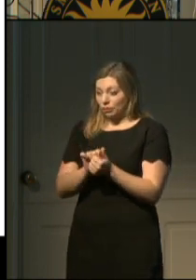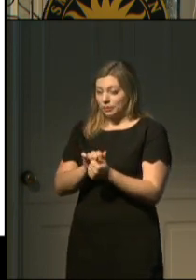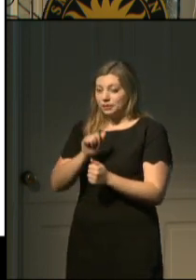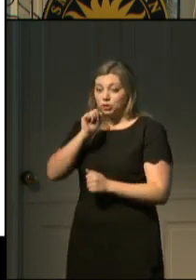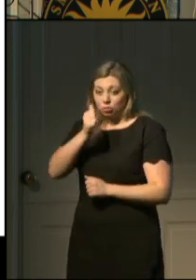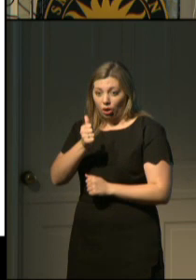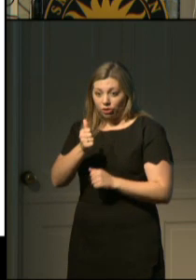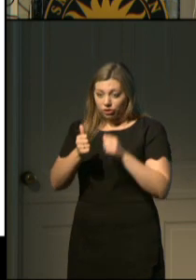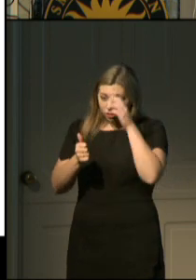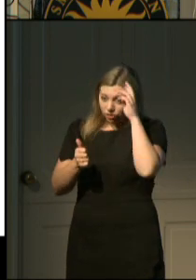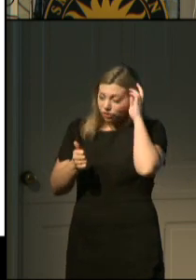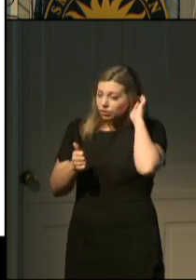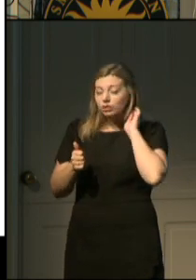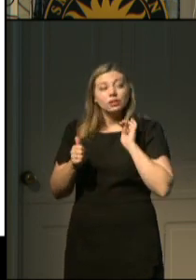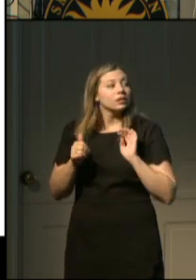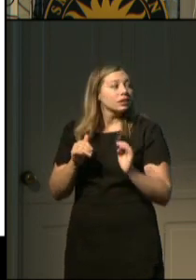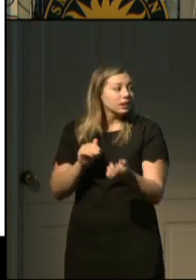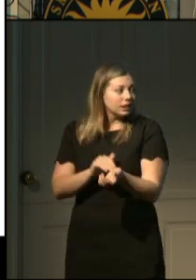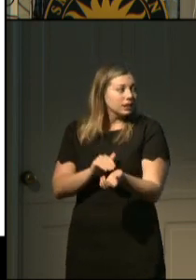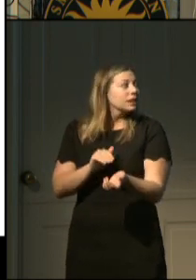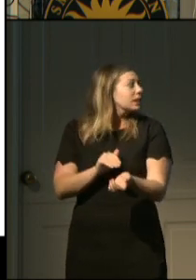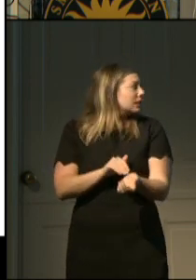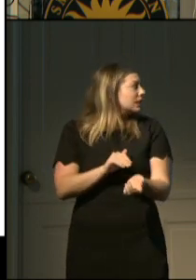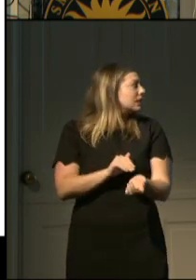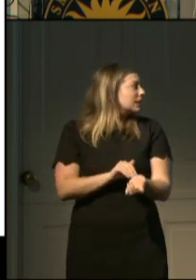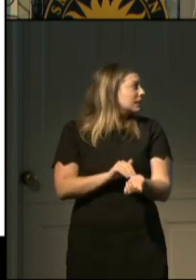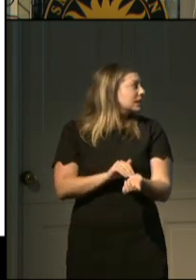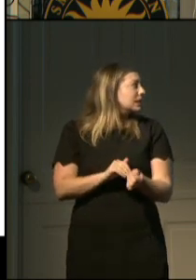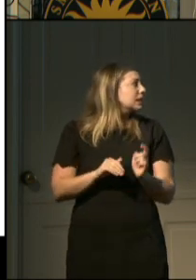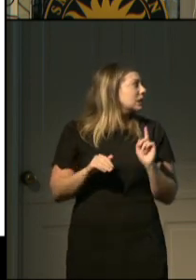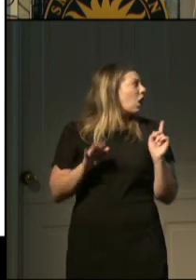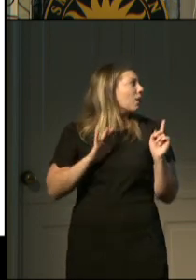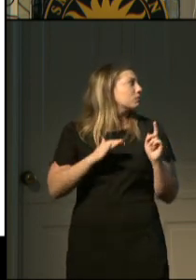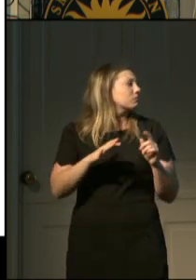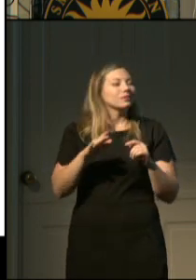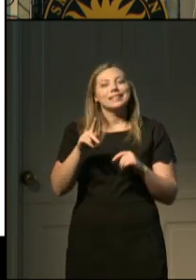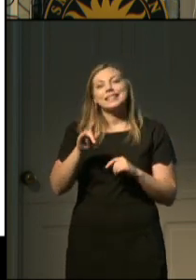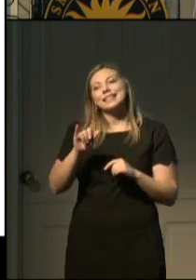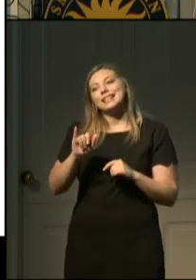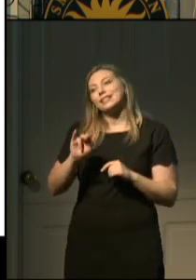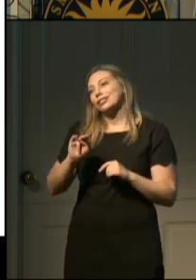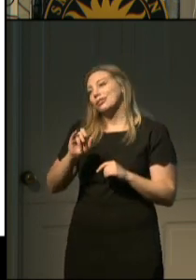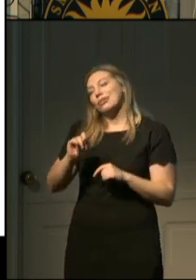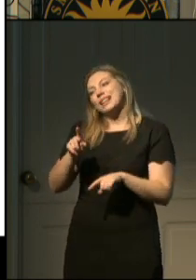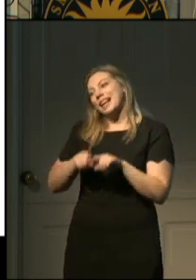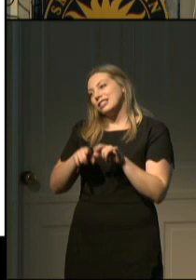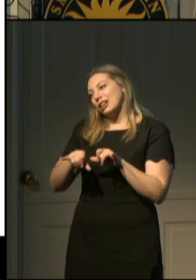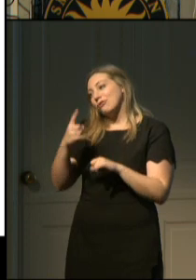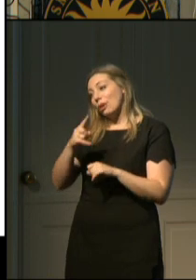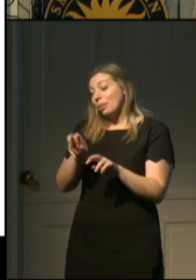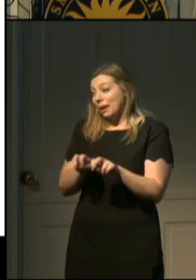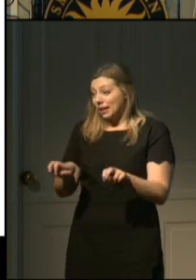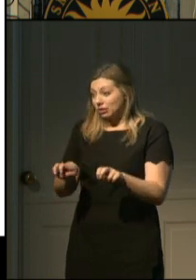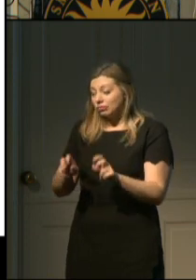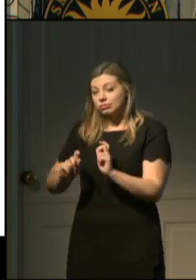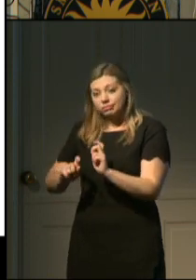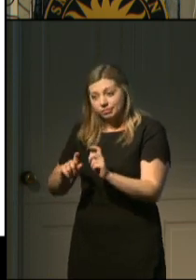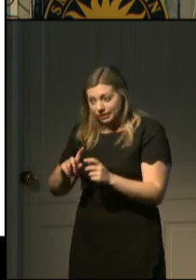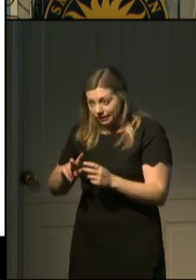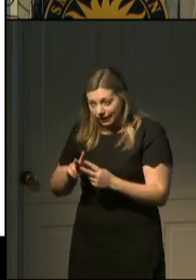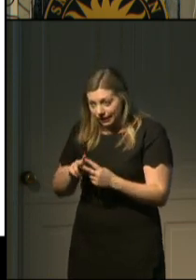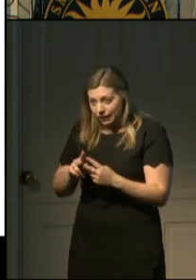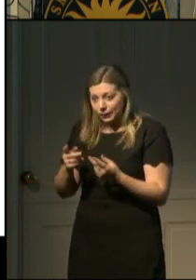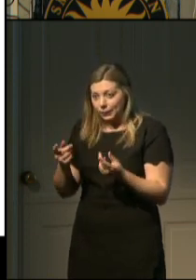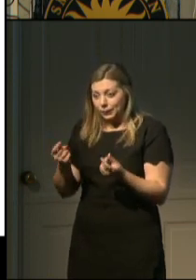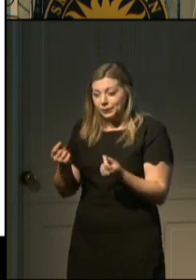tomorrow. Dr. Safia Noble, who is our keynote, cannot stay for the keynote panel. So what we've done is we've switched the